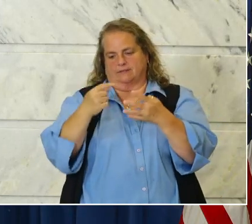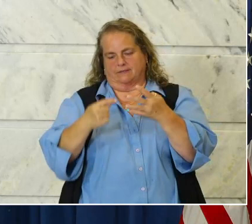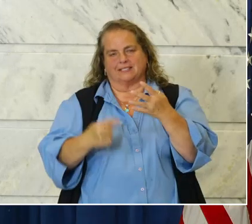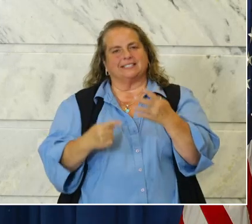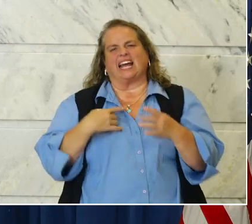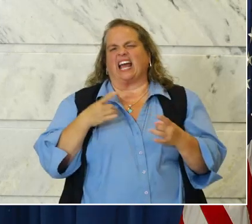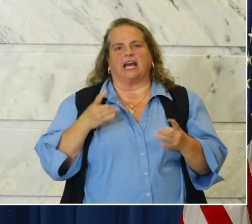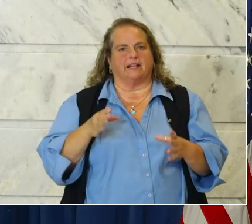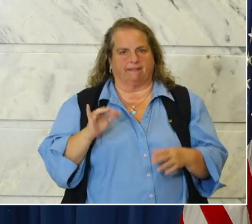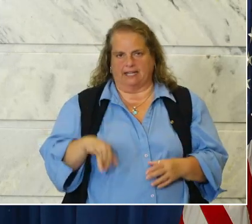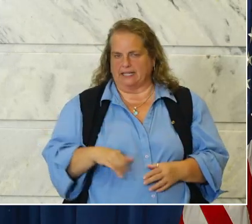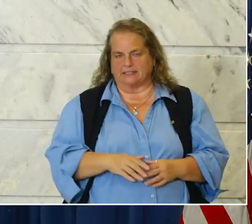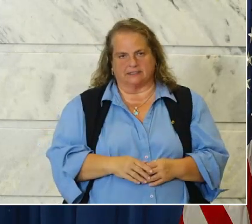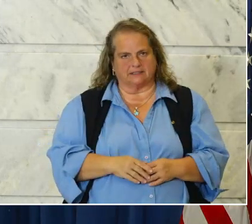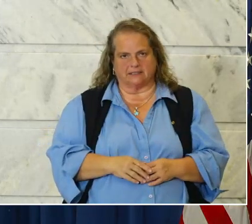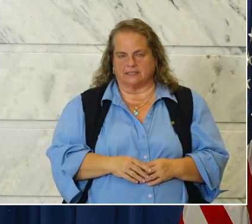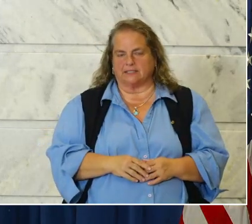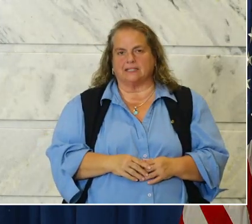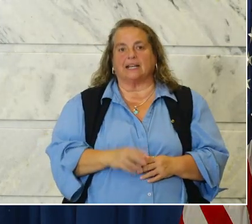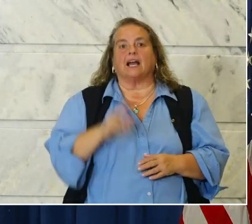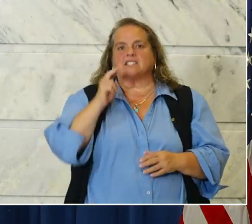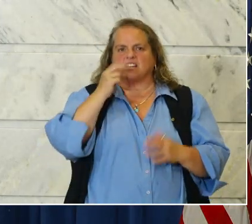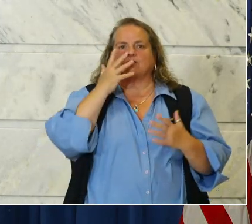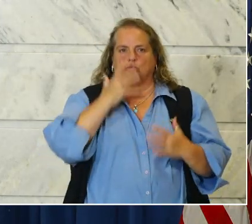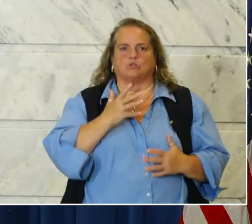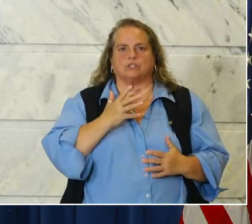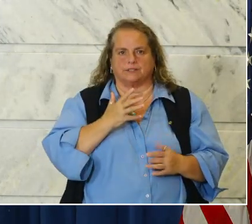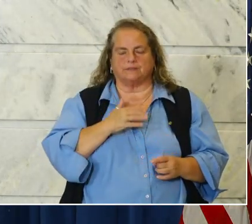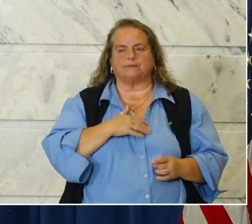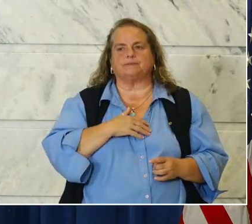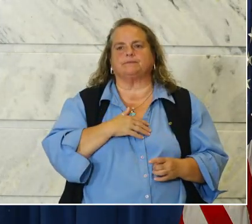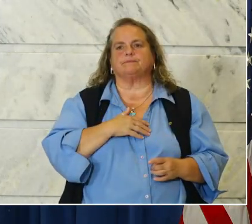This really unfortunate. So,